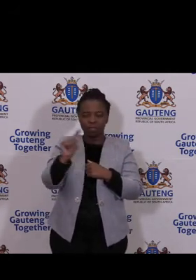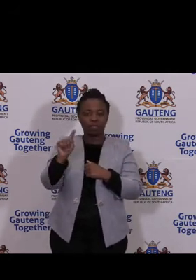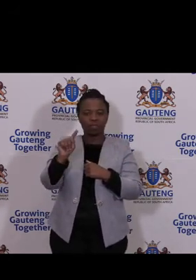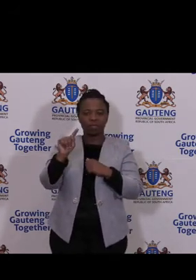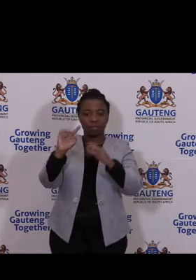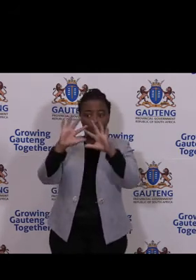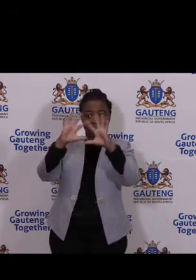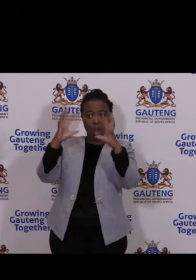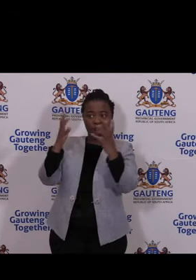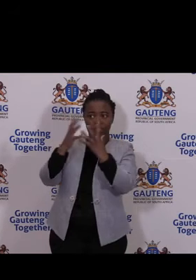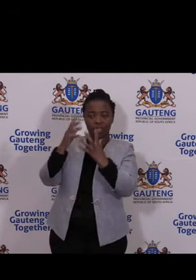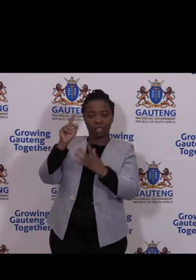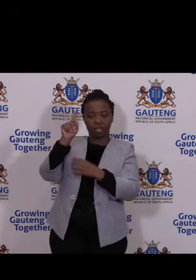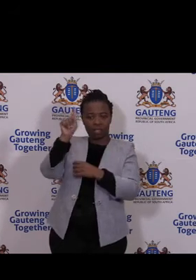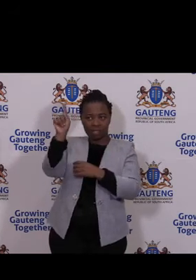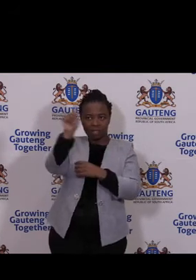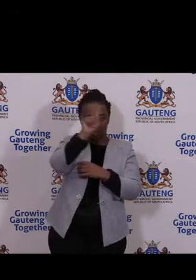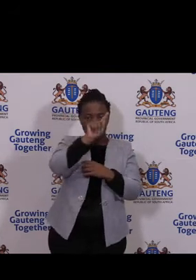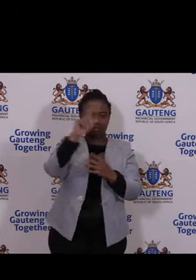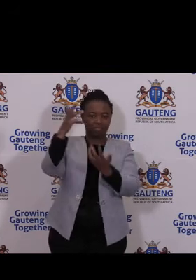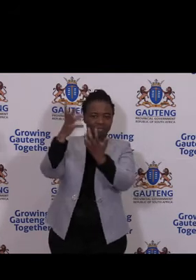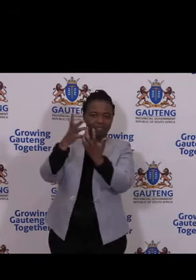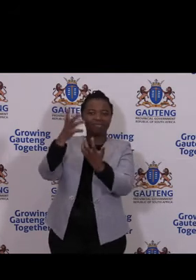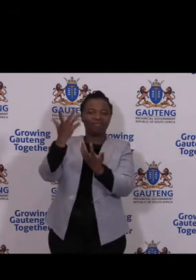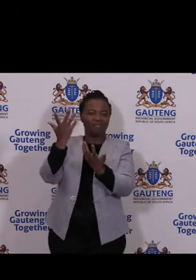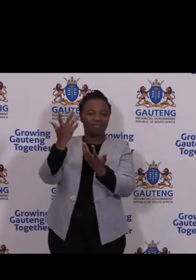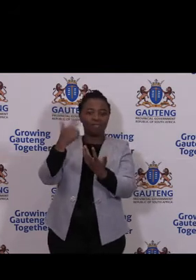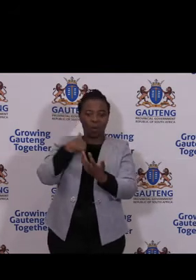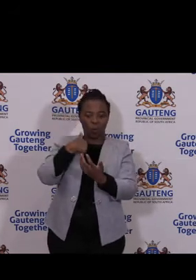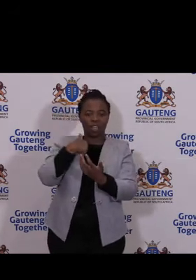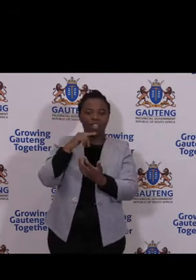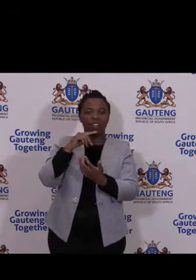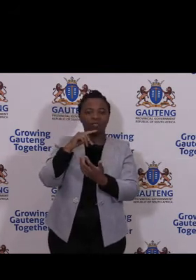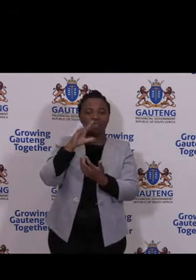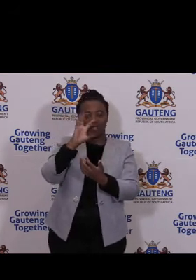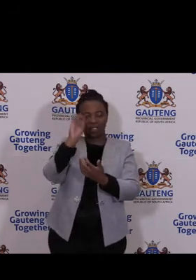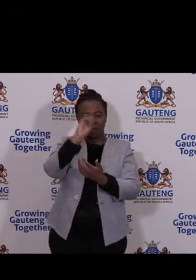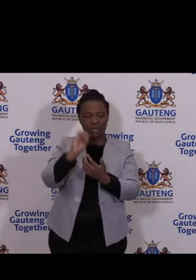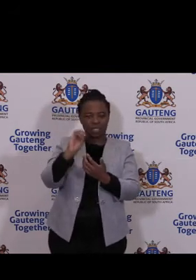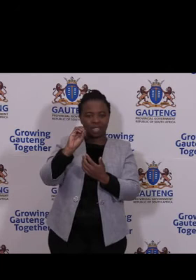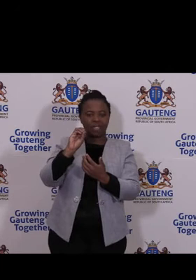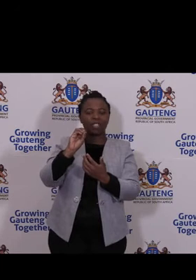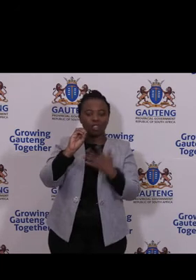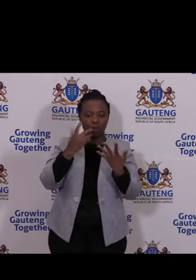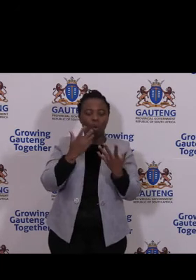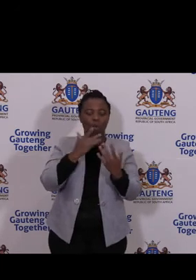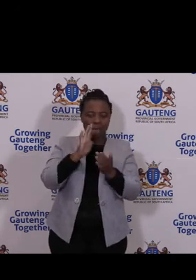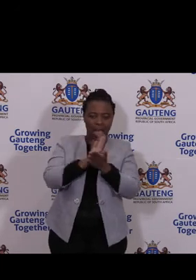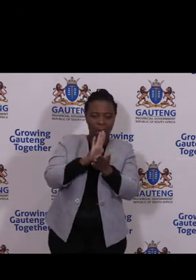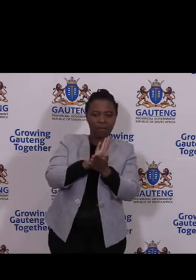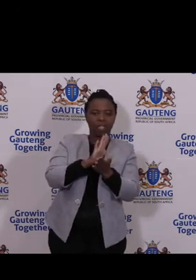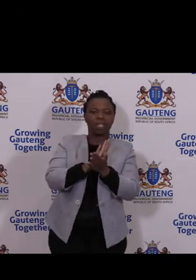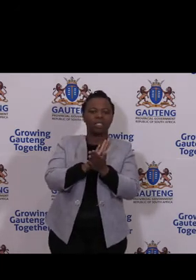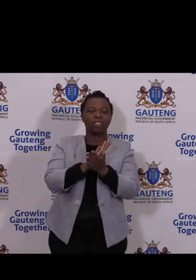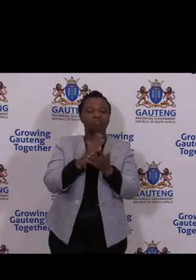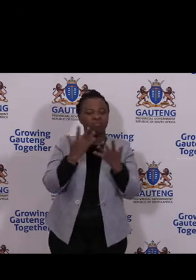that is above 50%. And also we are actually appreciating the number of deaths that have actually